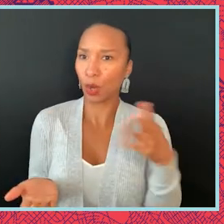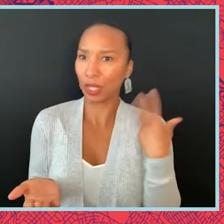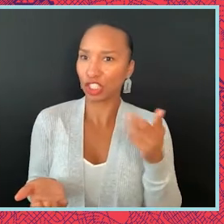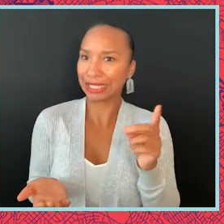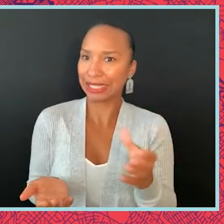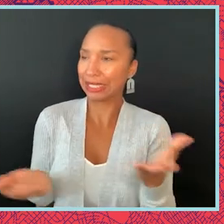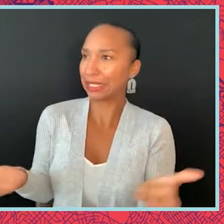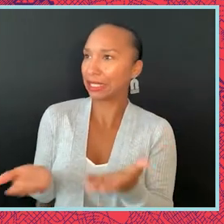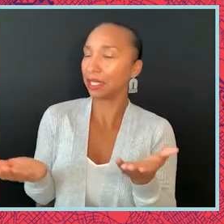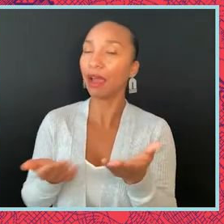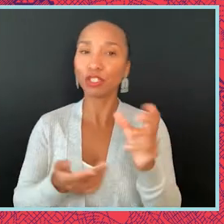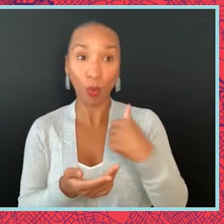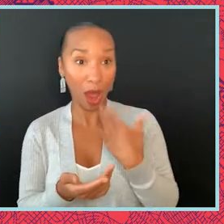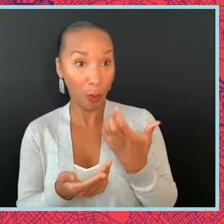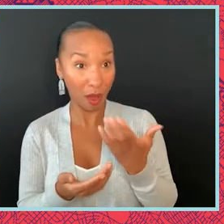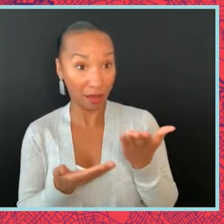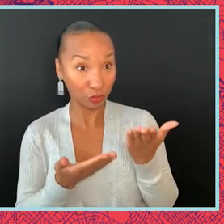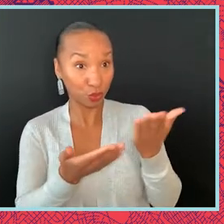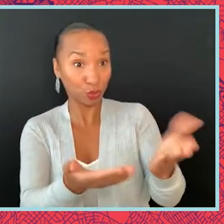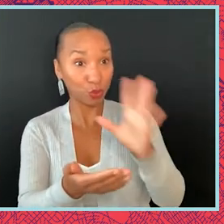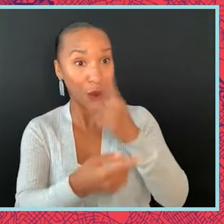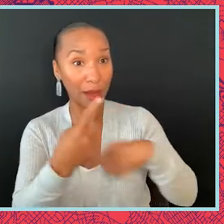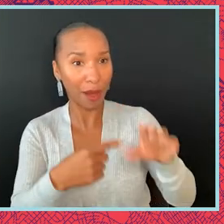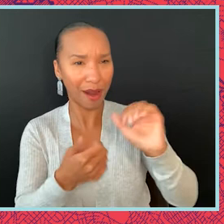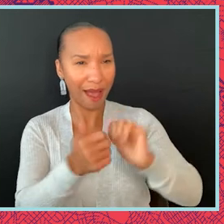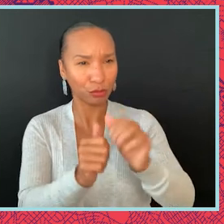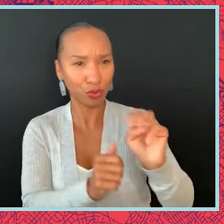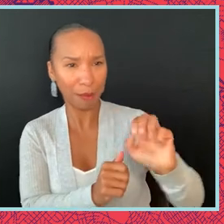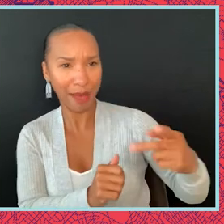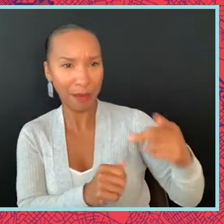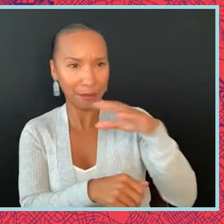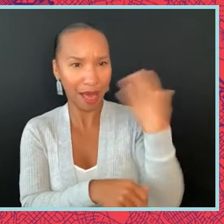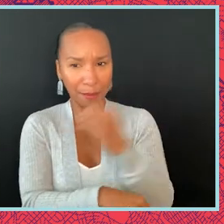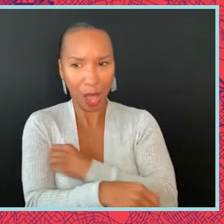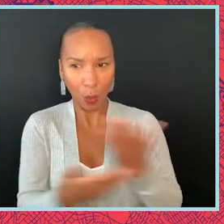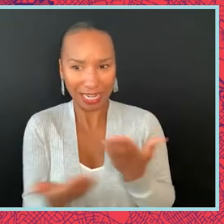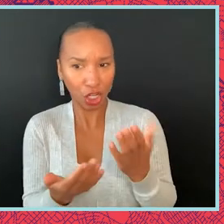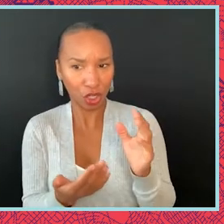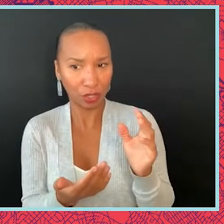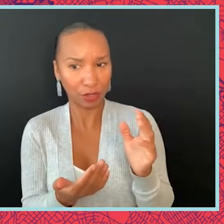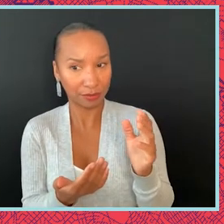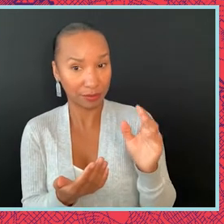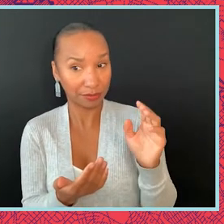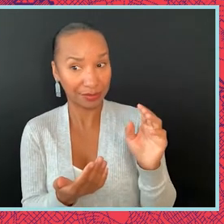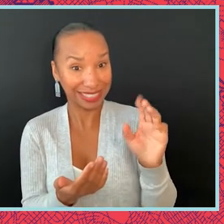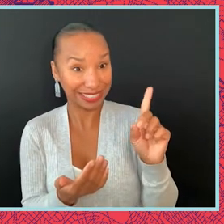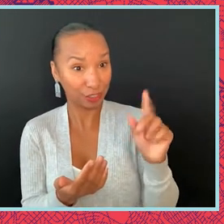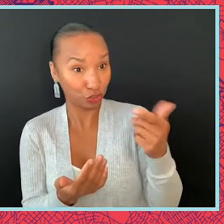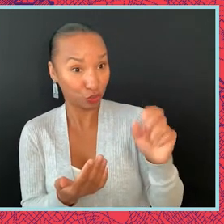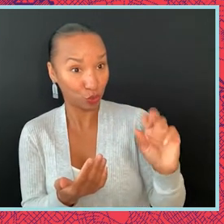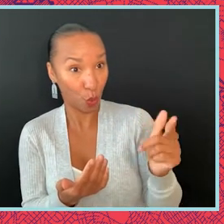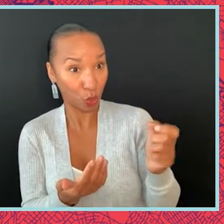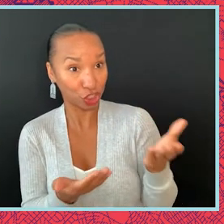give you a little space to talk about your project about mapping Black power here in the district. Yeah, so I'm happy to